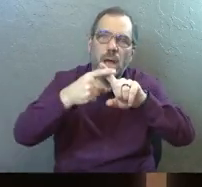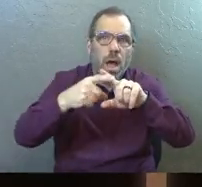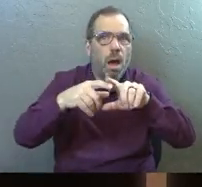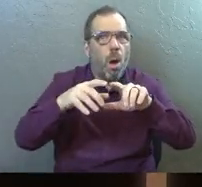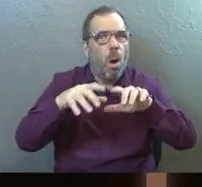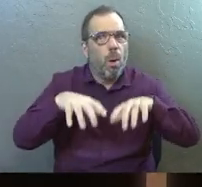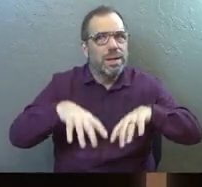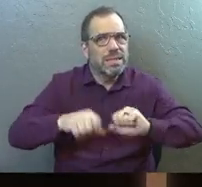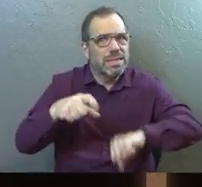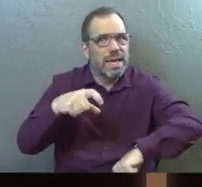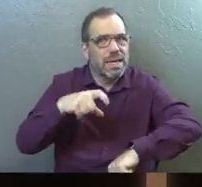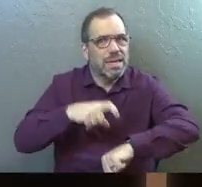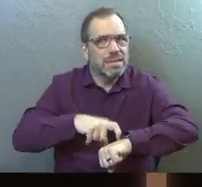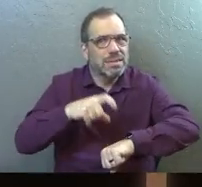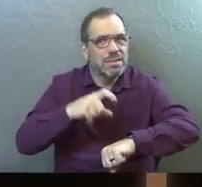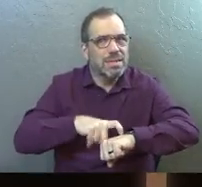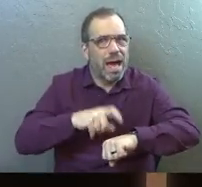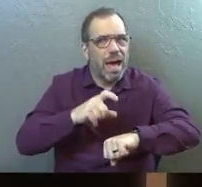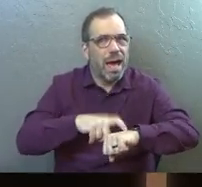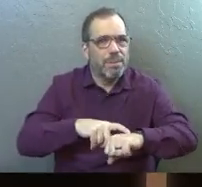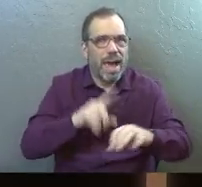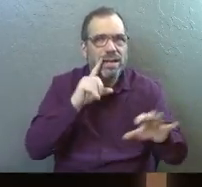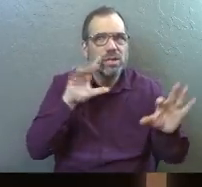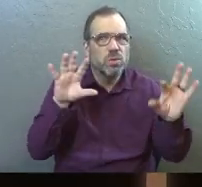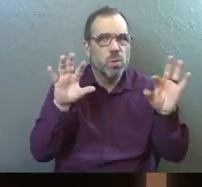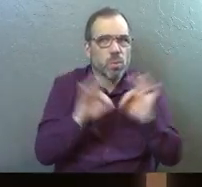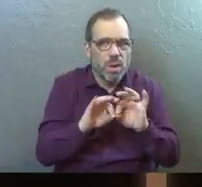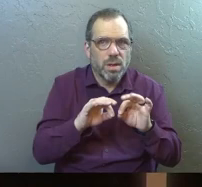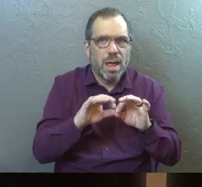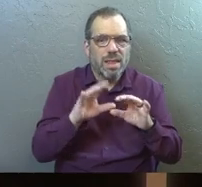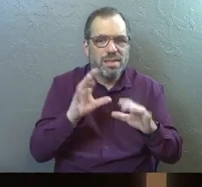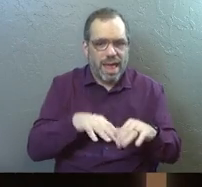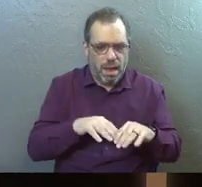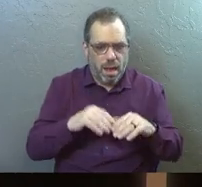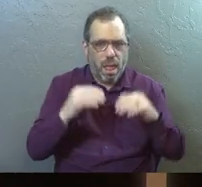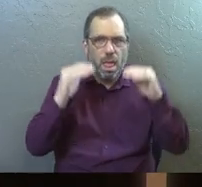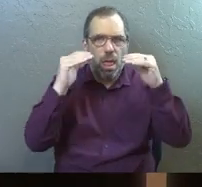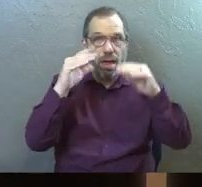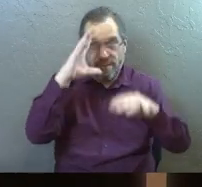time. It takes time, and it's worth taking those steps of